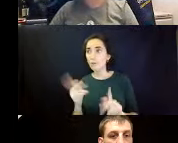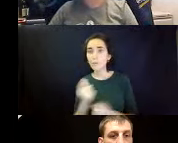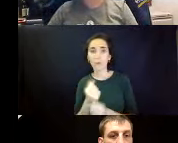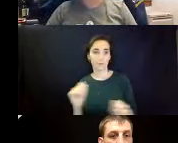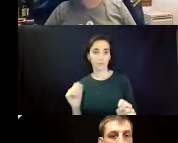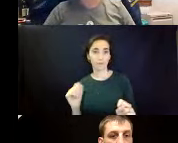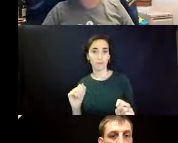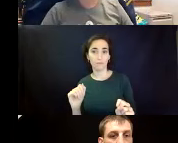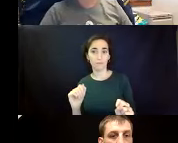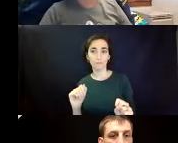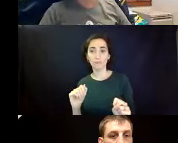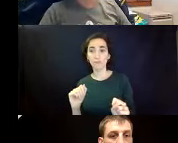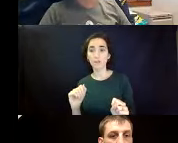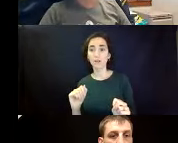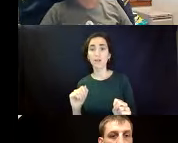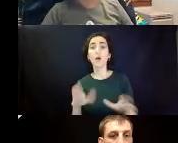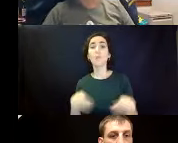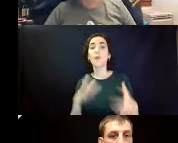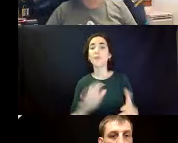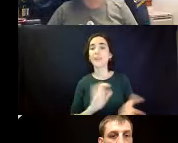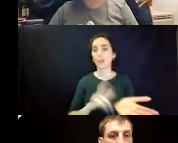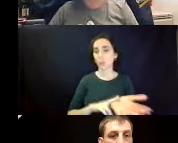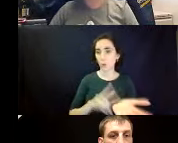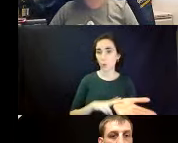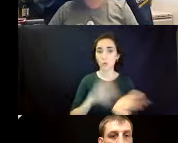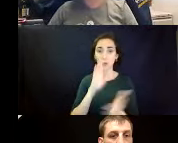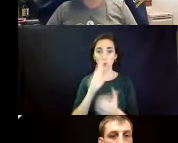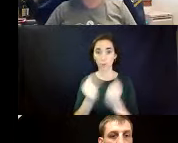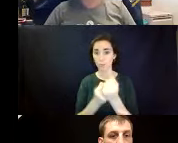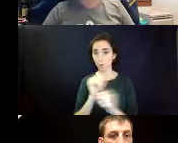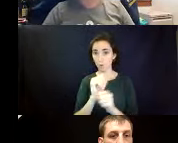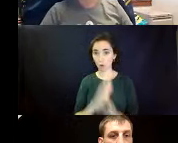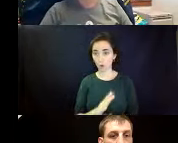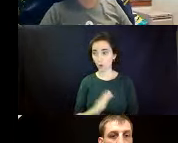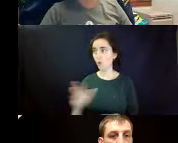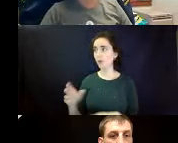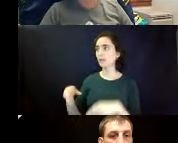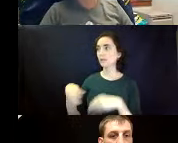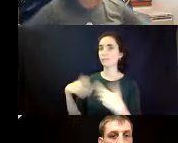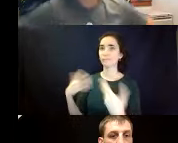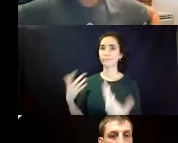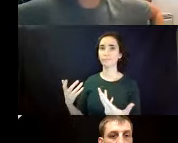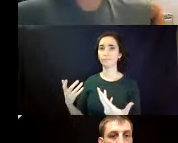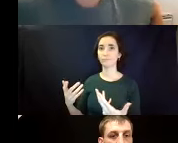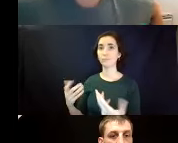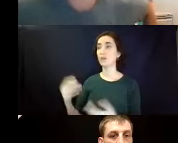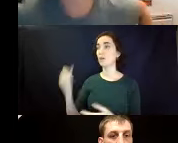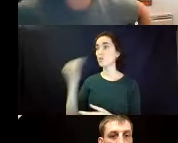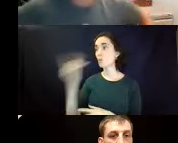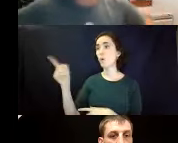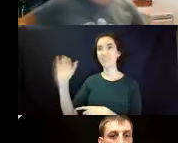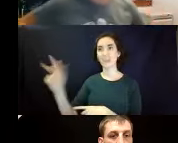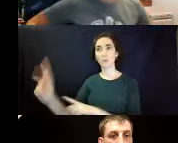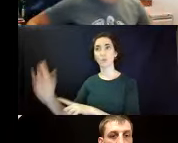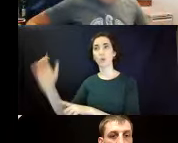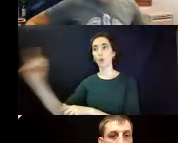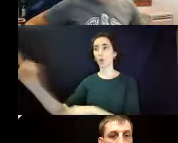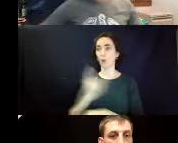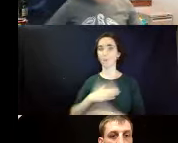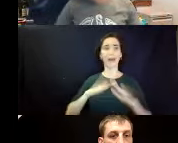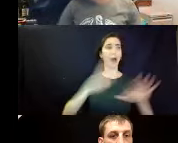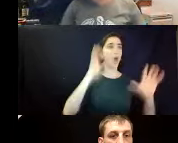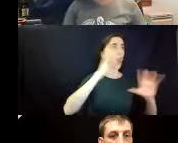And providers such as nurses, direct support workers, we don't want to endanger them by having them come out to your house when you're not there.